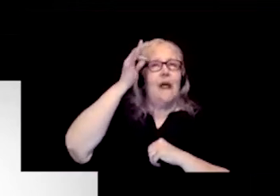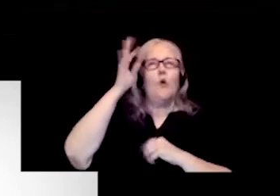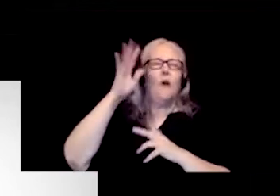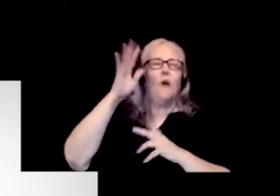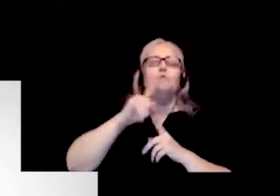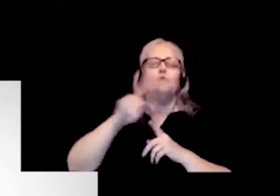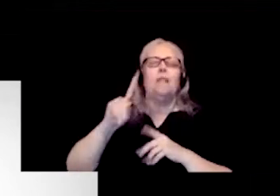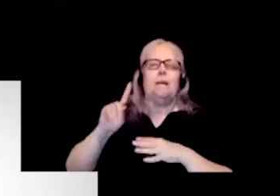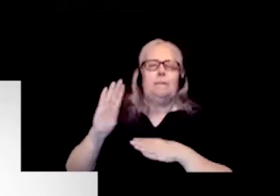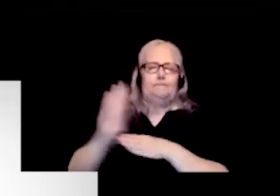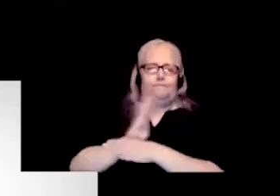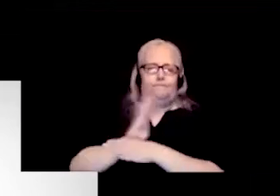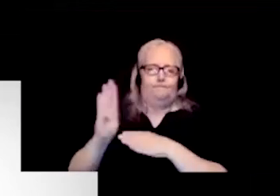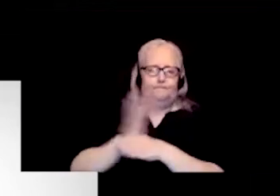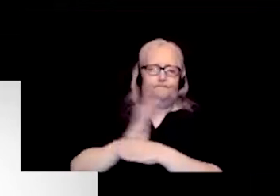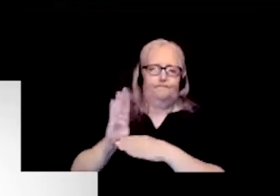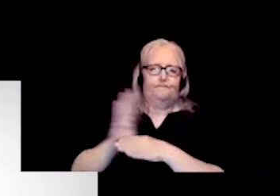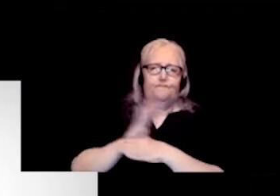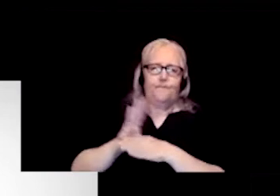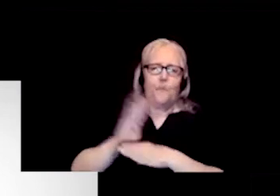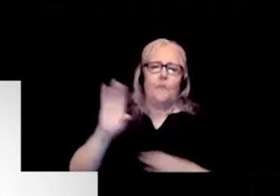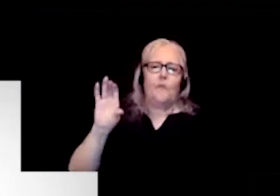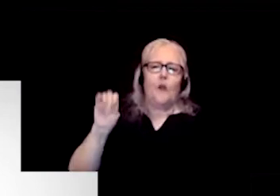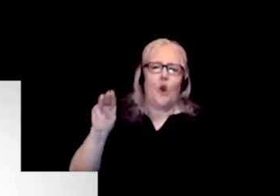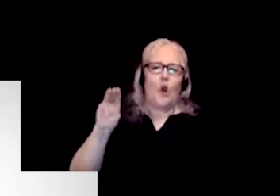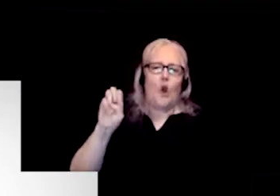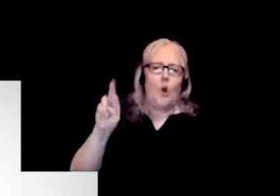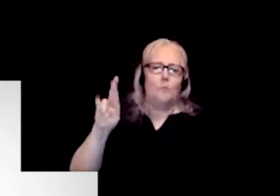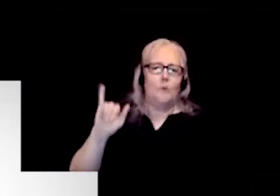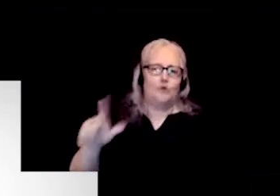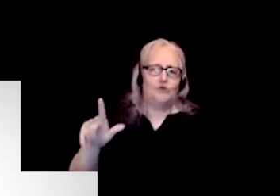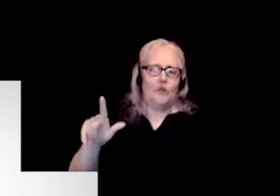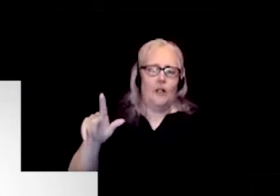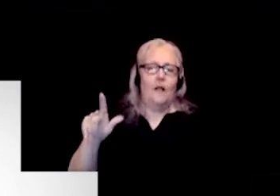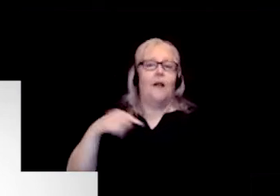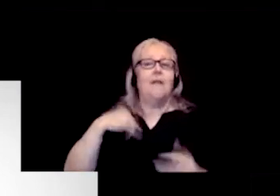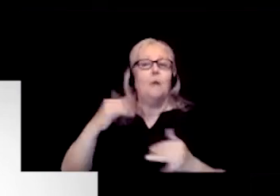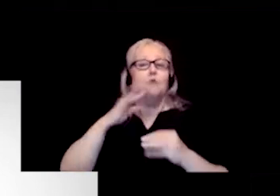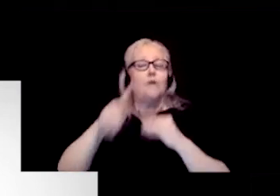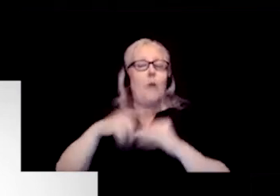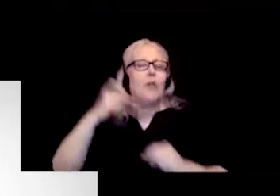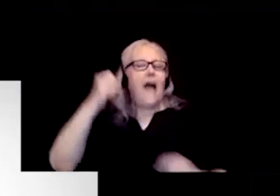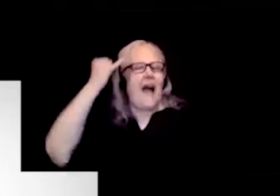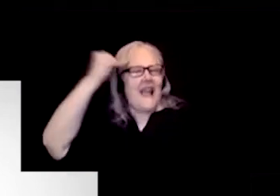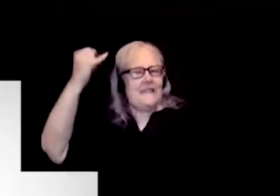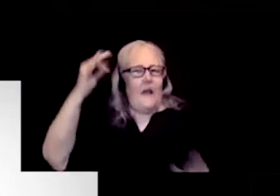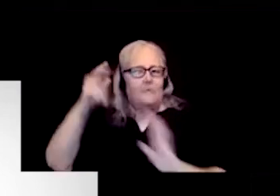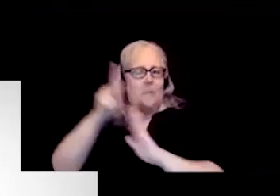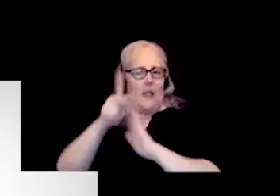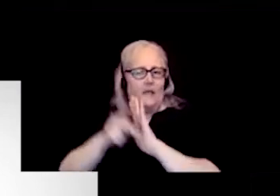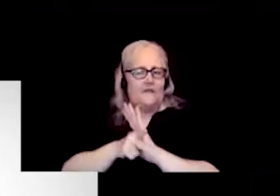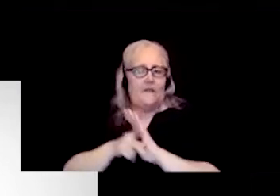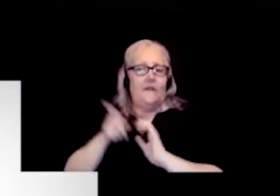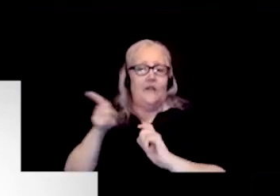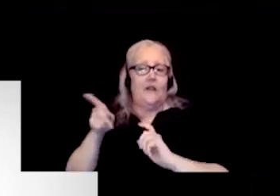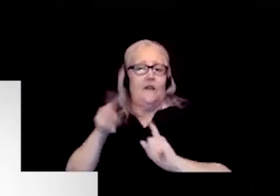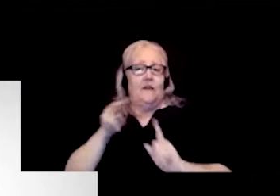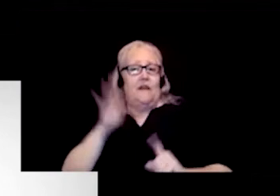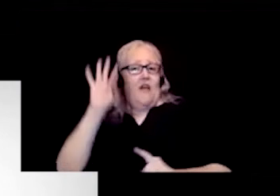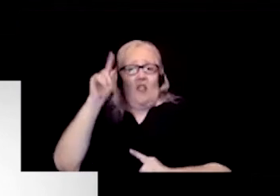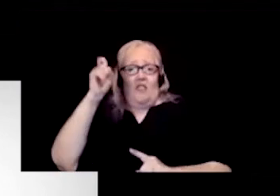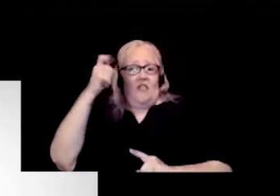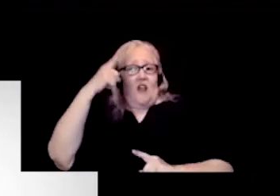rather, little p policy now, to come in, these commercial banks saying, well, if the federal government's not going to invest in these communities